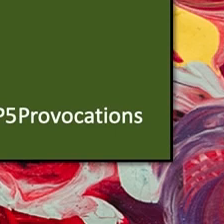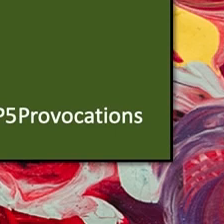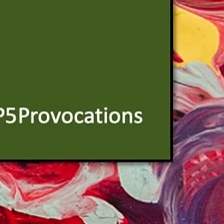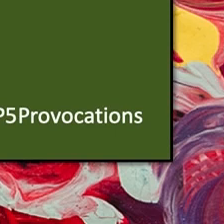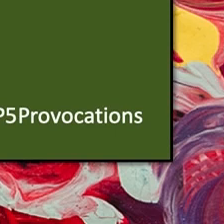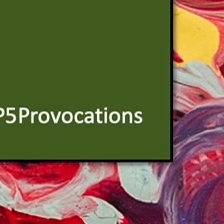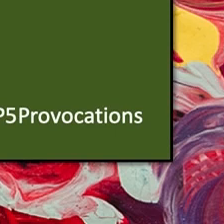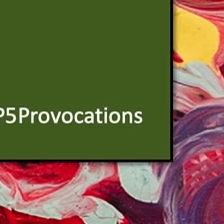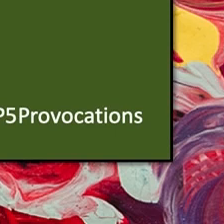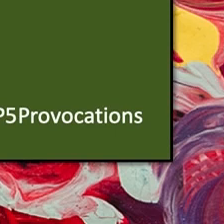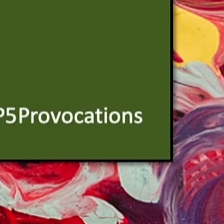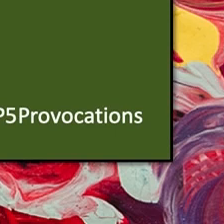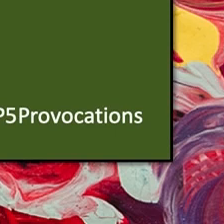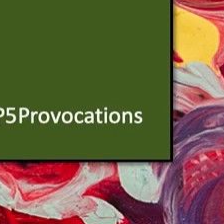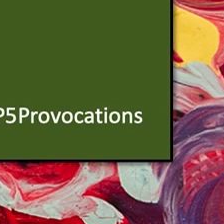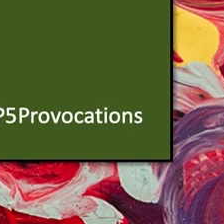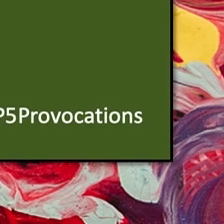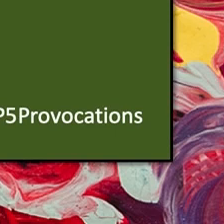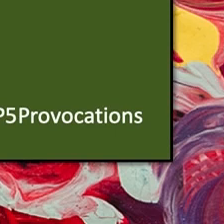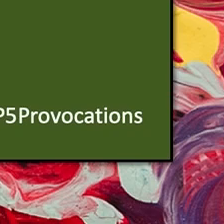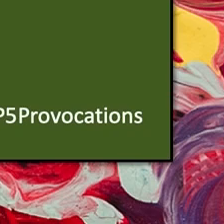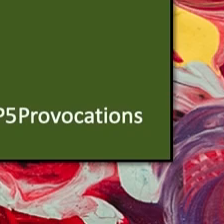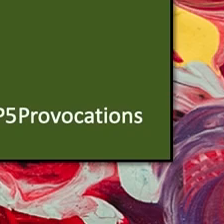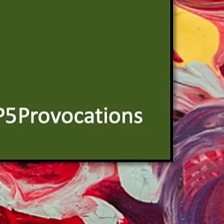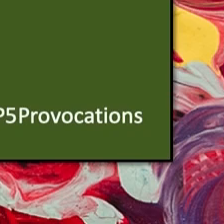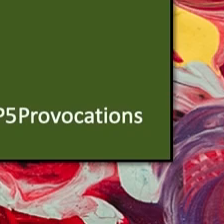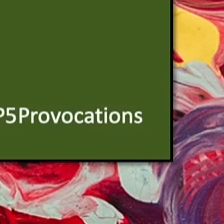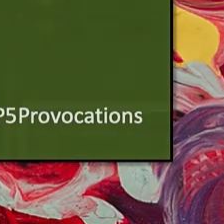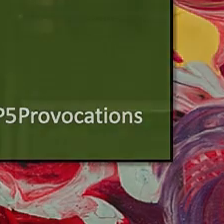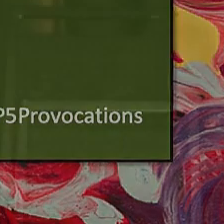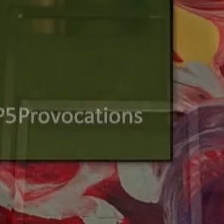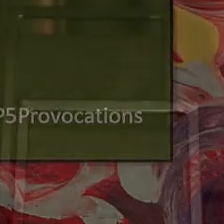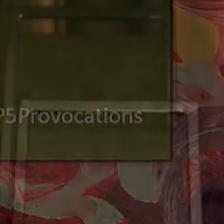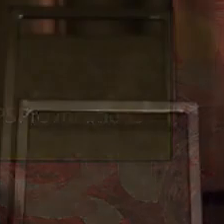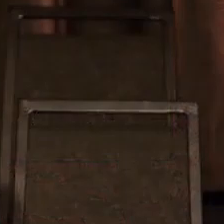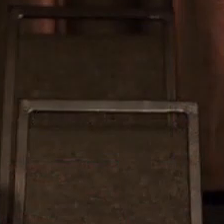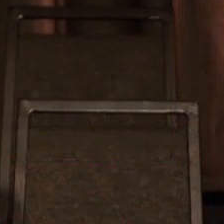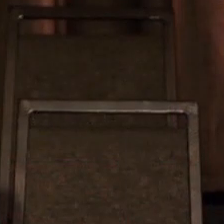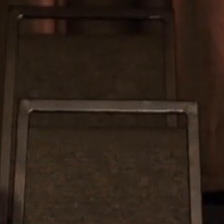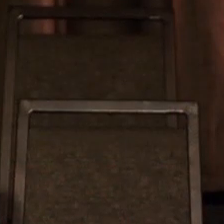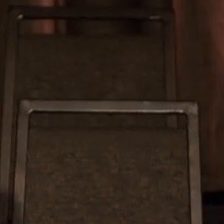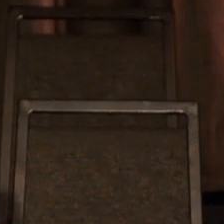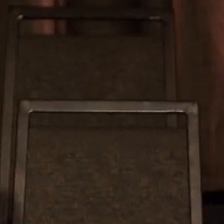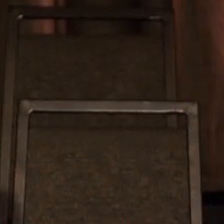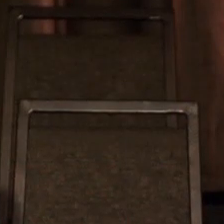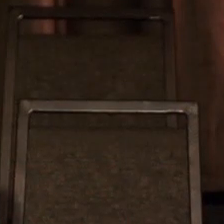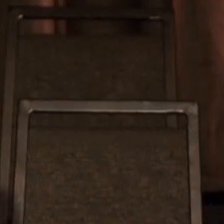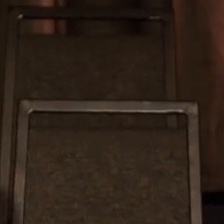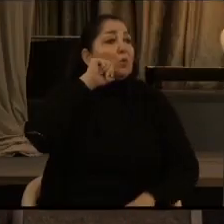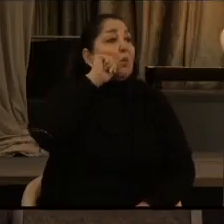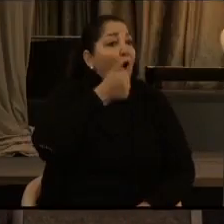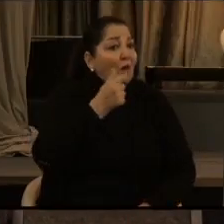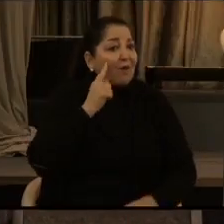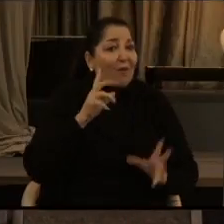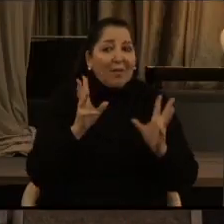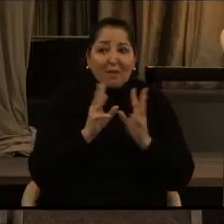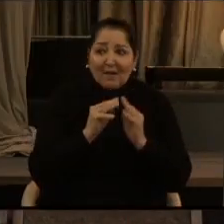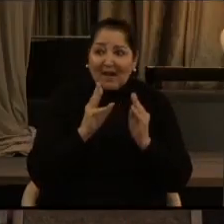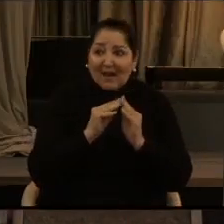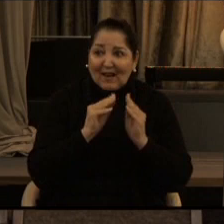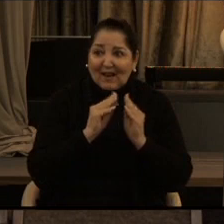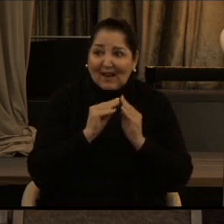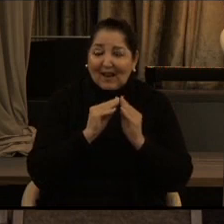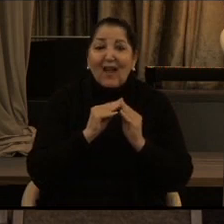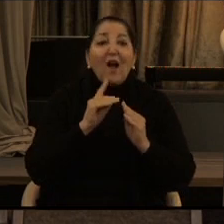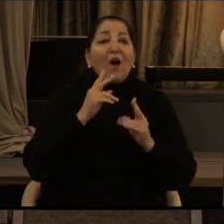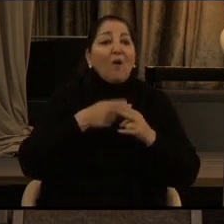and continue your conversations. I also invite you to attend the plenary session tomorrow, which is a town hall, in which